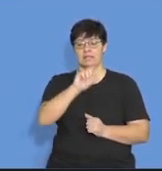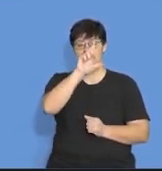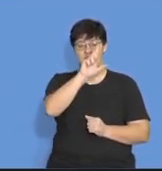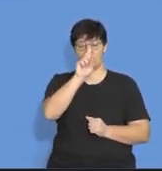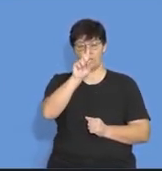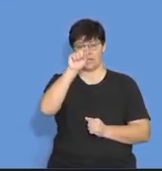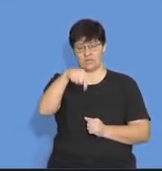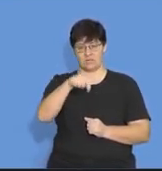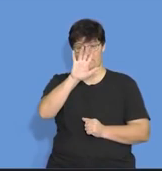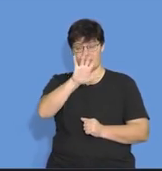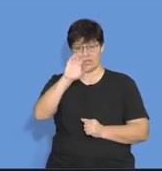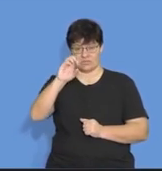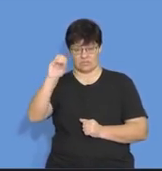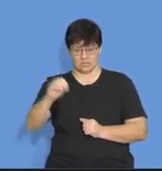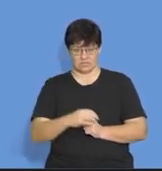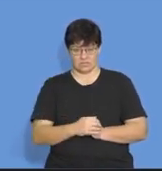71,500